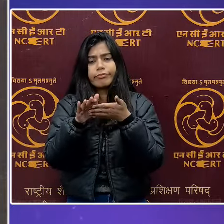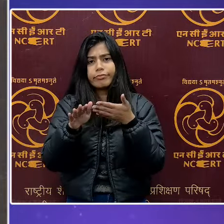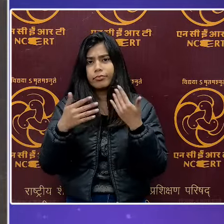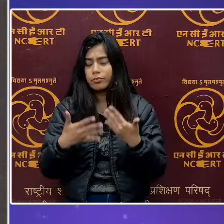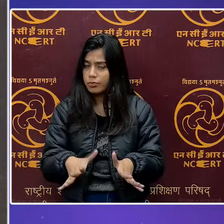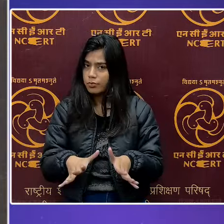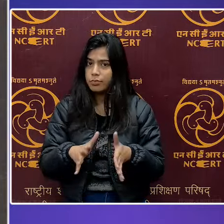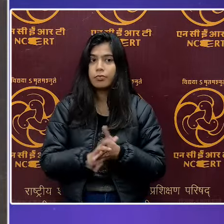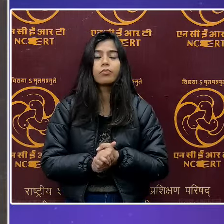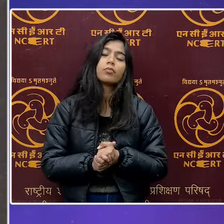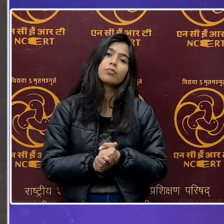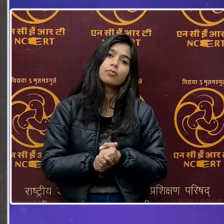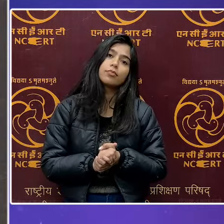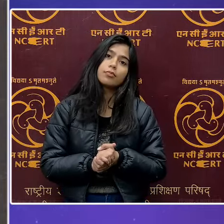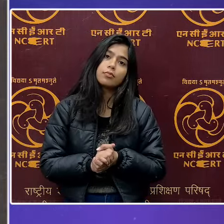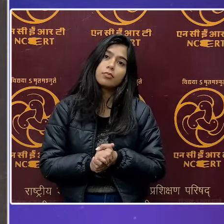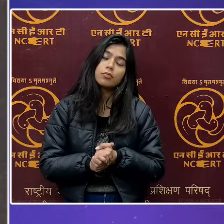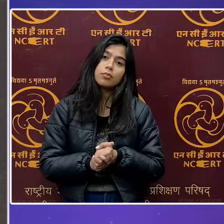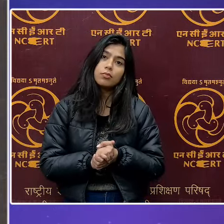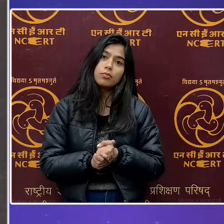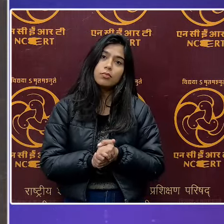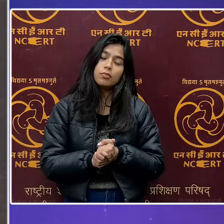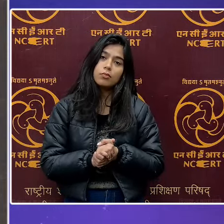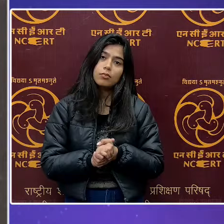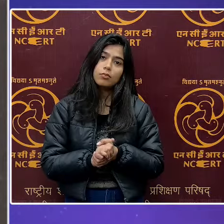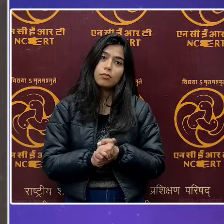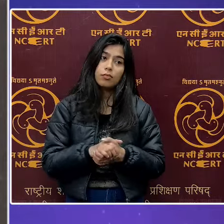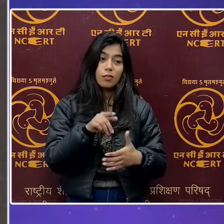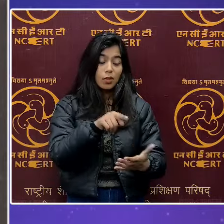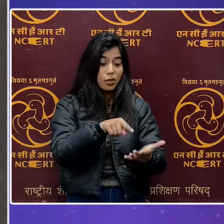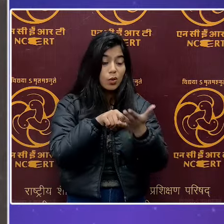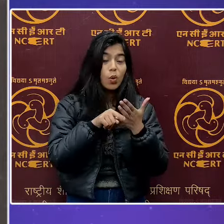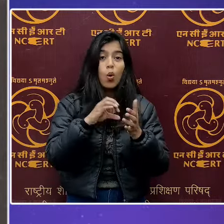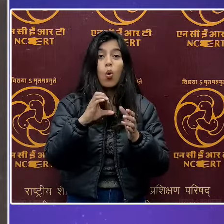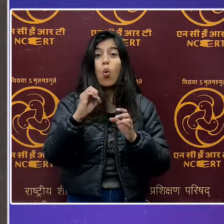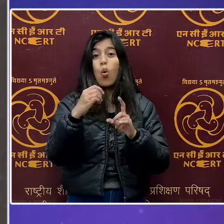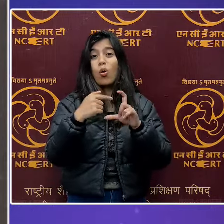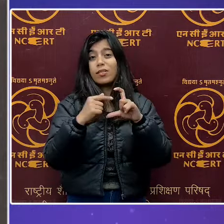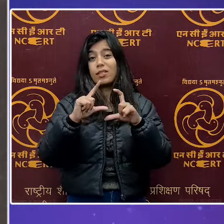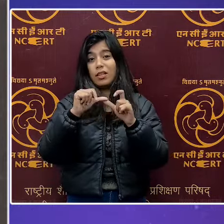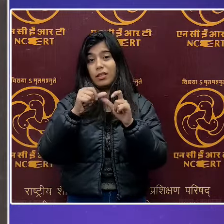of the perpendicular is executing here oscillatory motion,